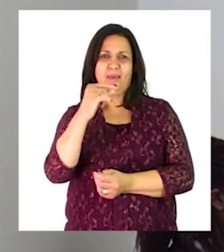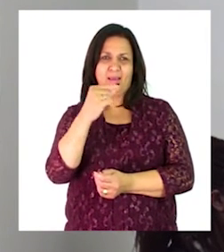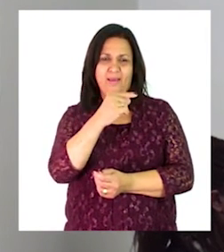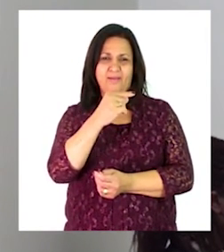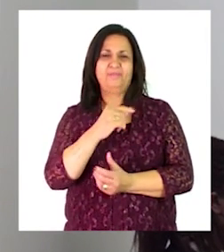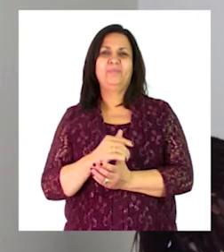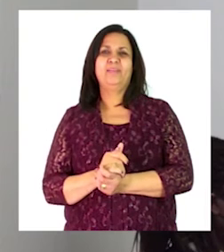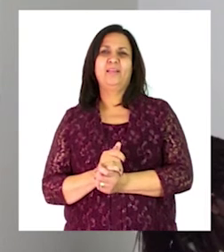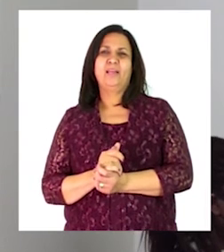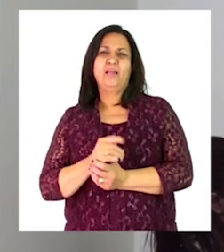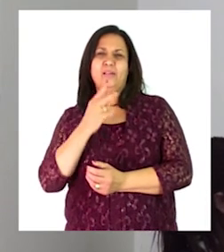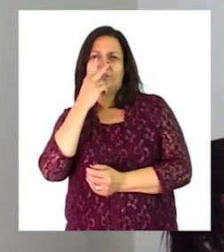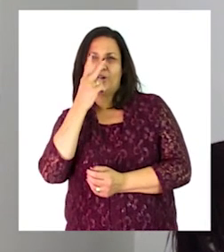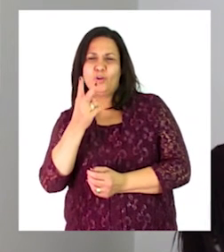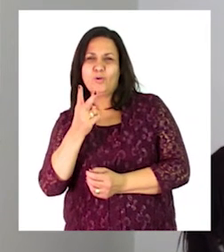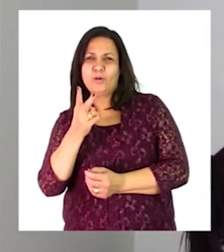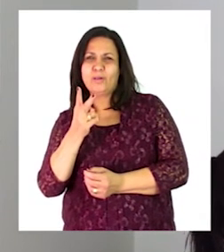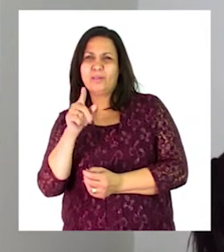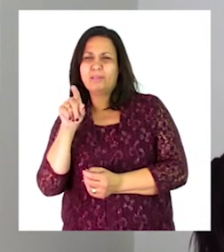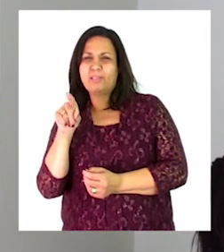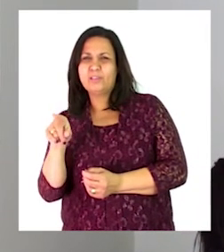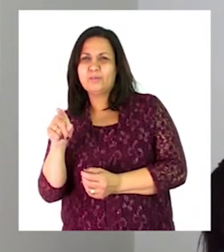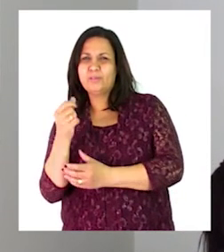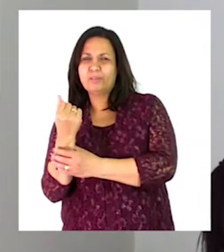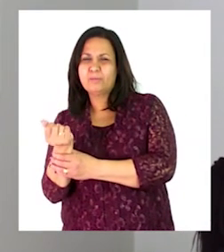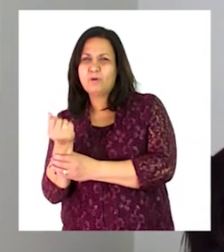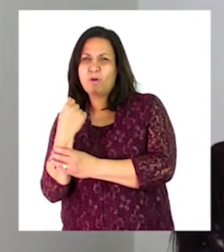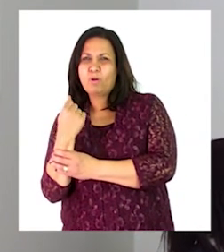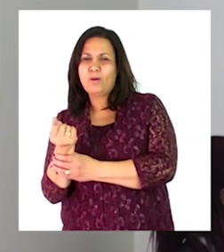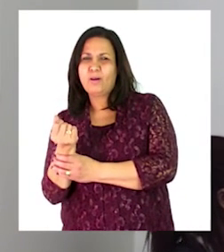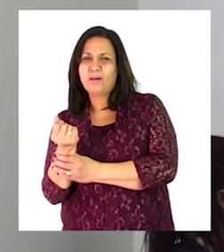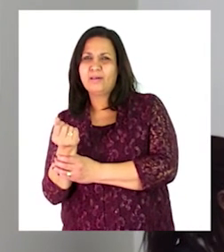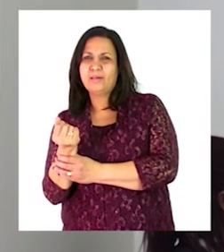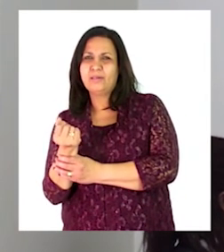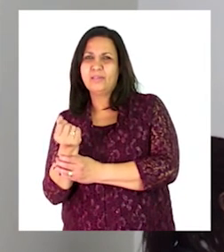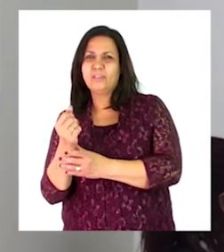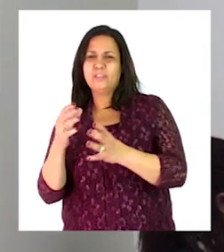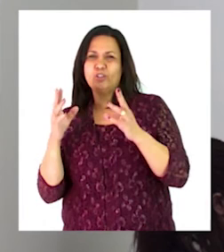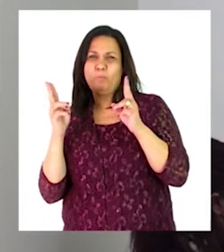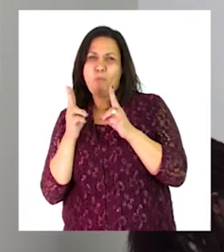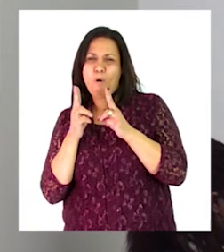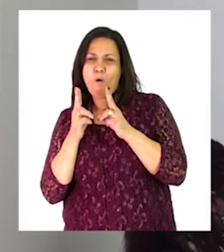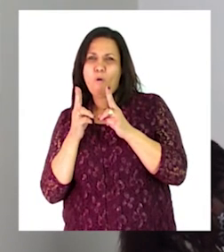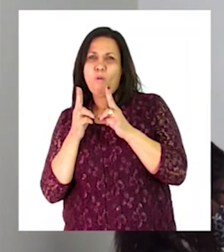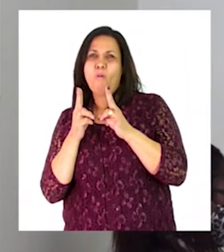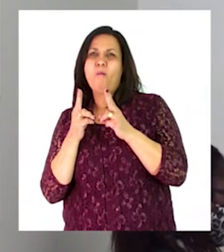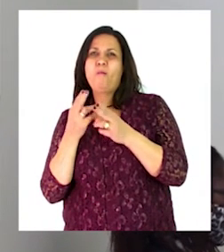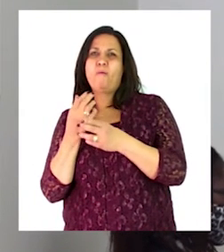Good. Let's look at the other two things that I have on the